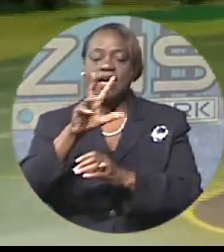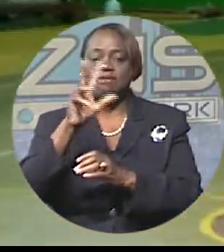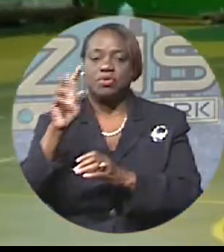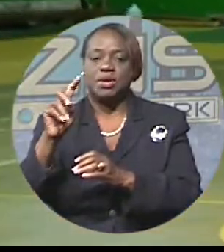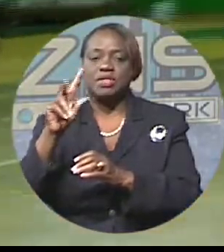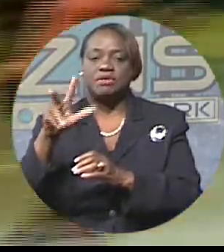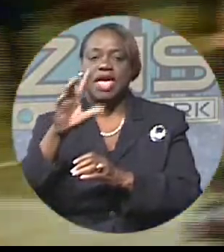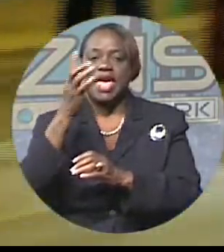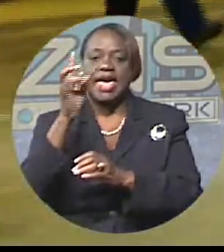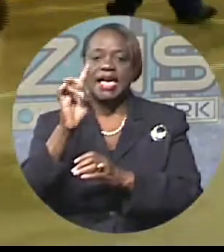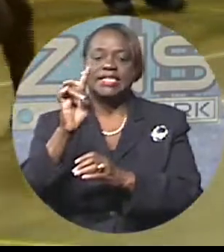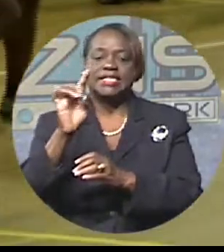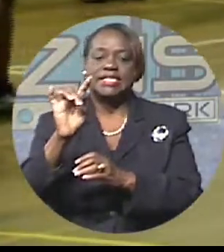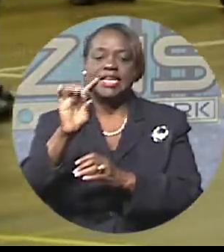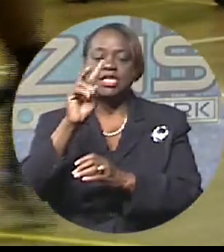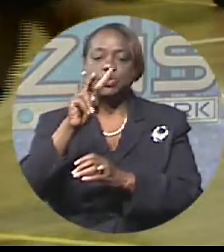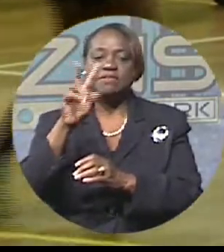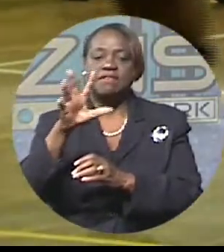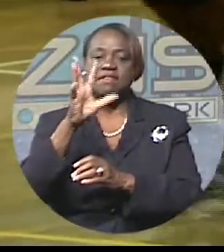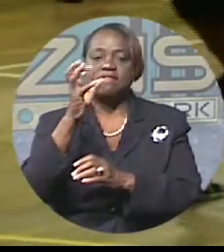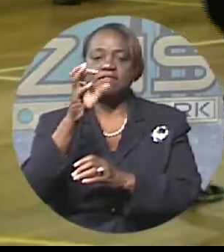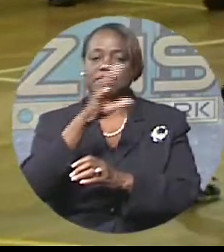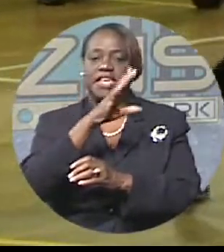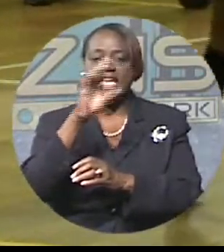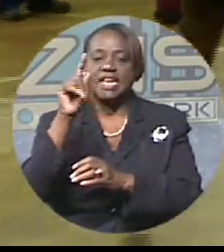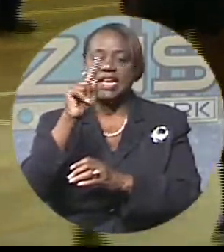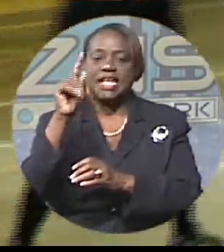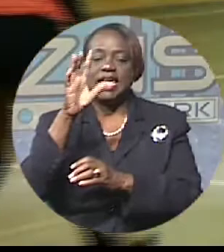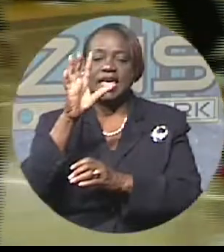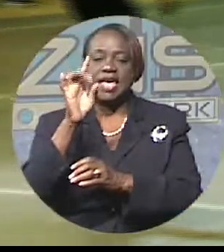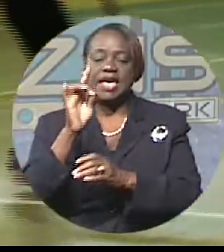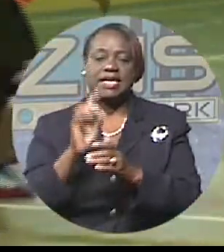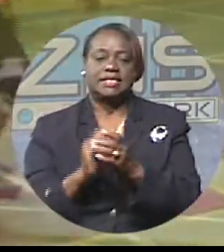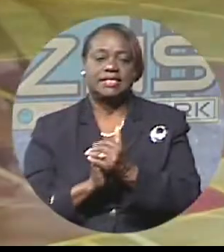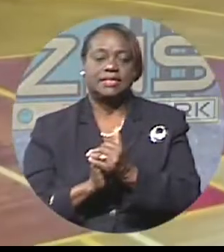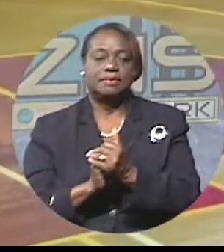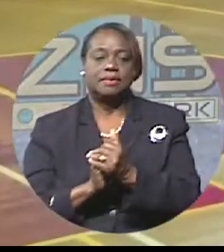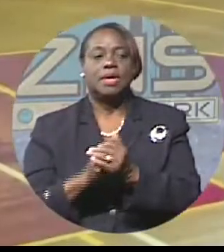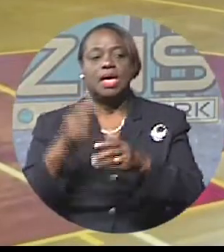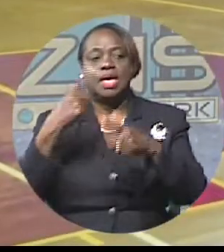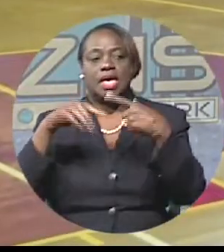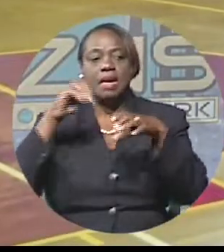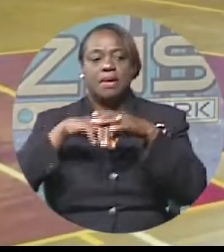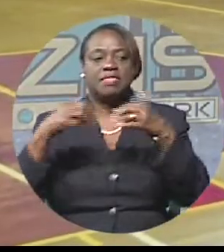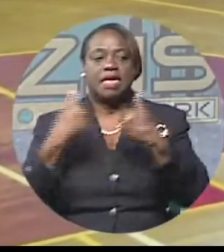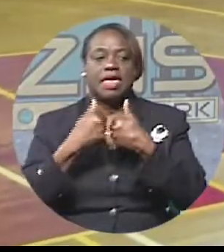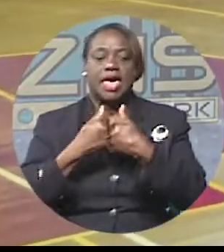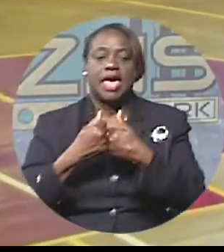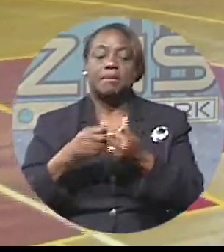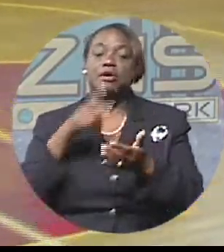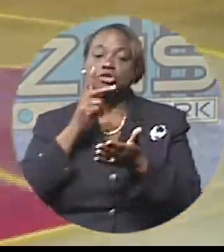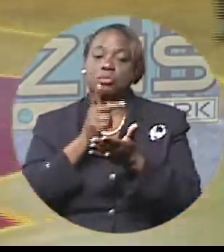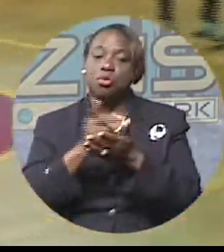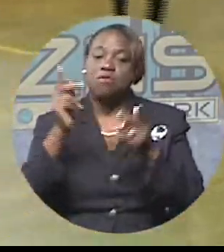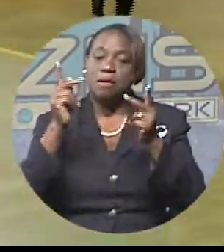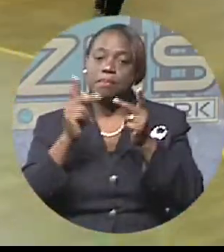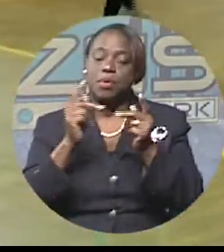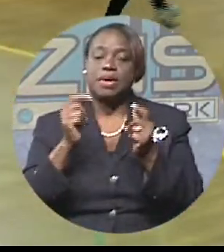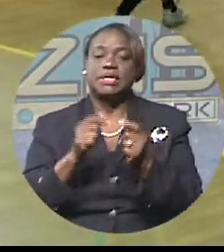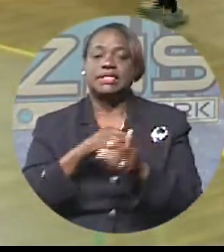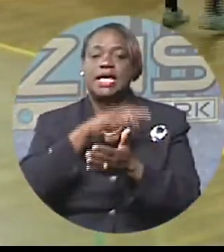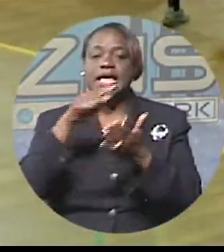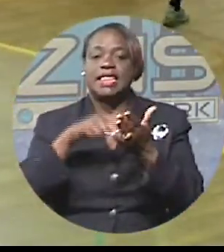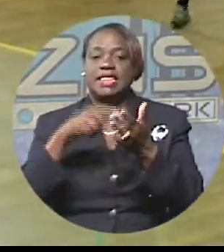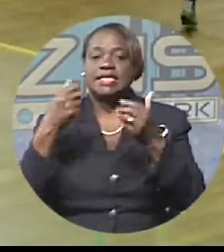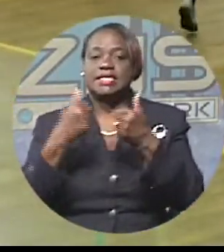18-25, 18-25, and 15-8. In this game, just trying to prove a point. This game was to prove that